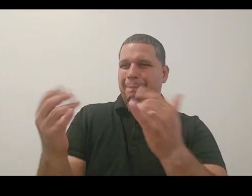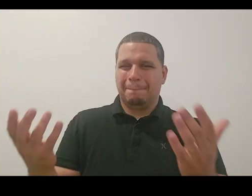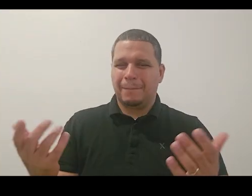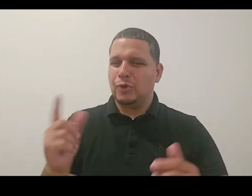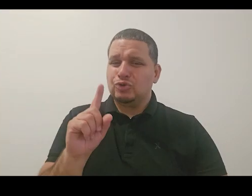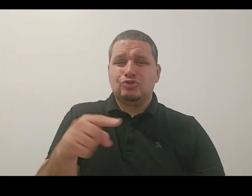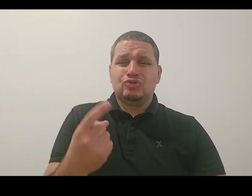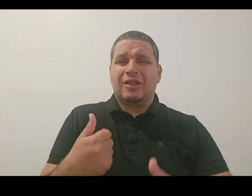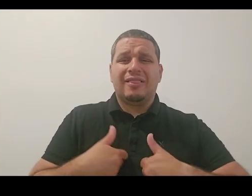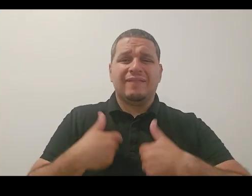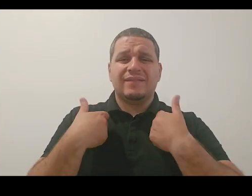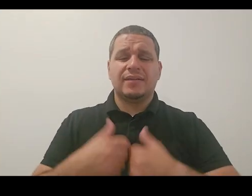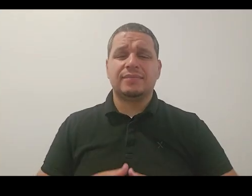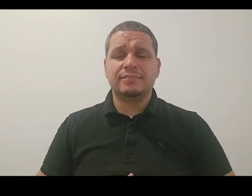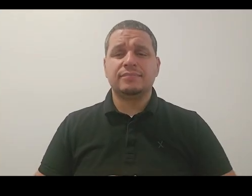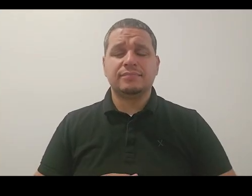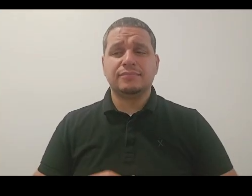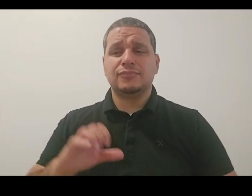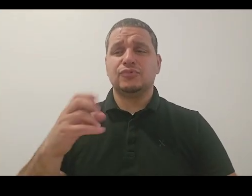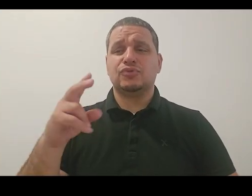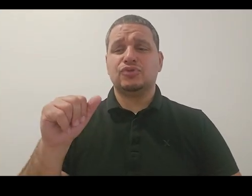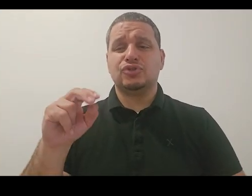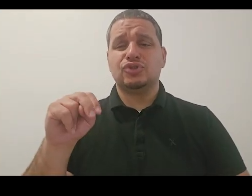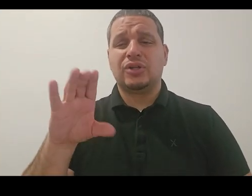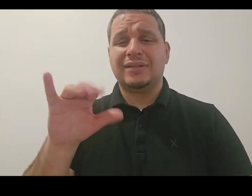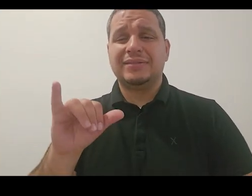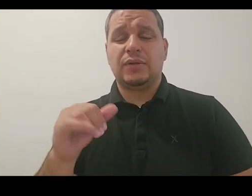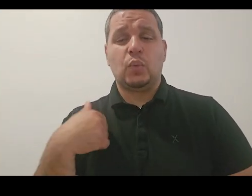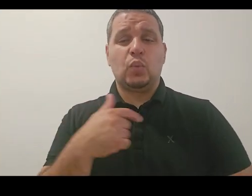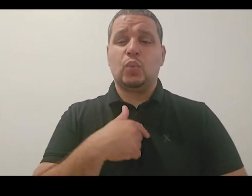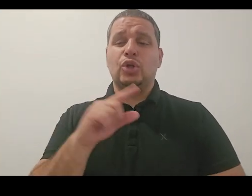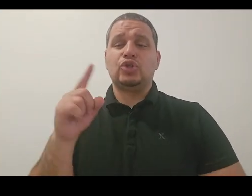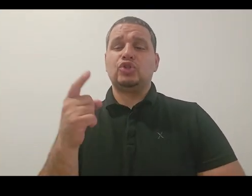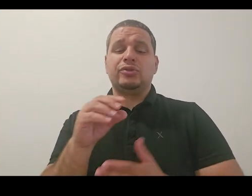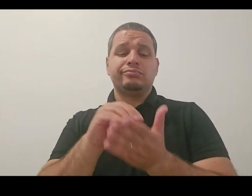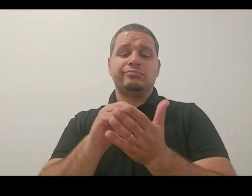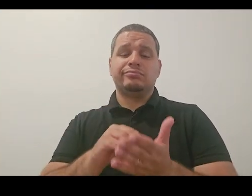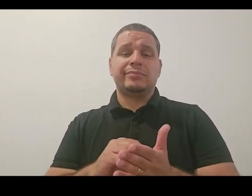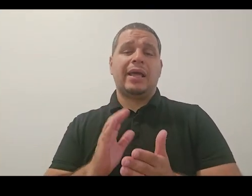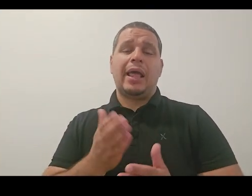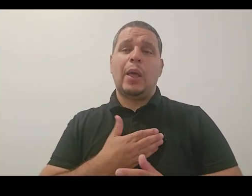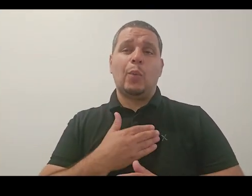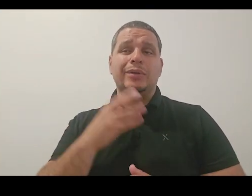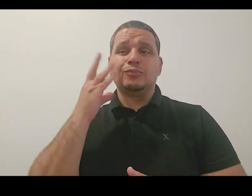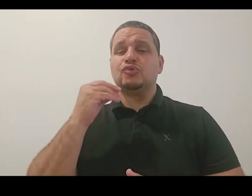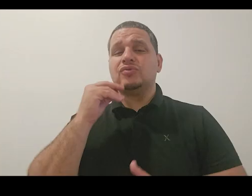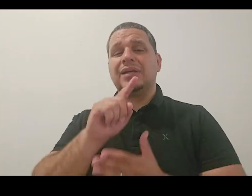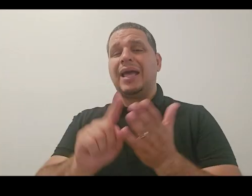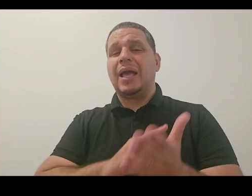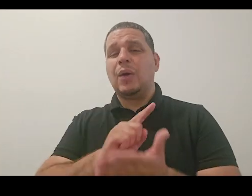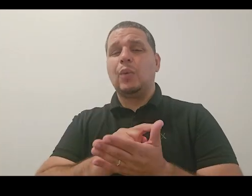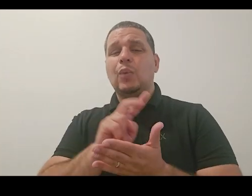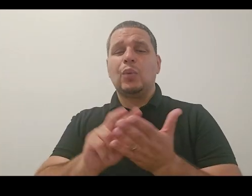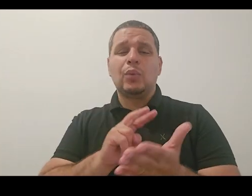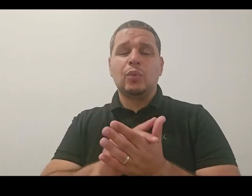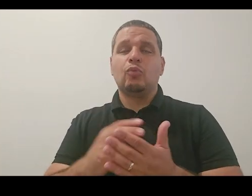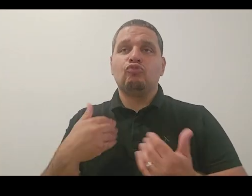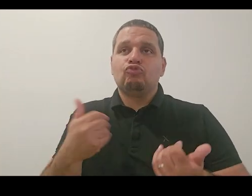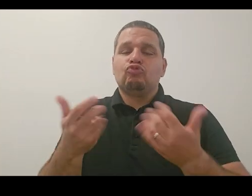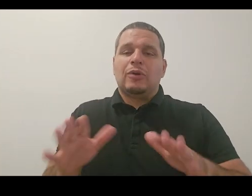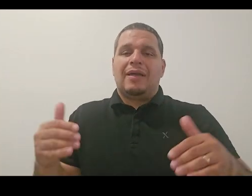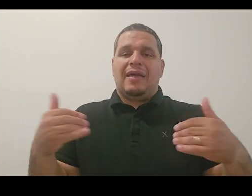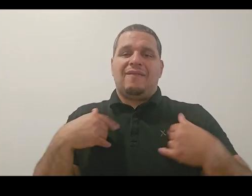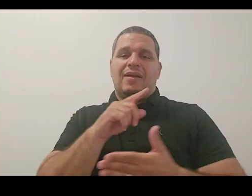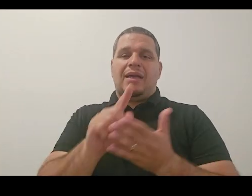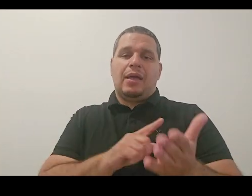are doing, we're just living. As Chancey said earlier, we're just logging those experience hours